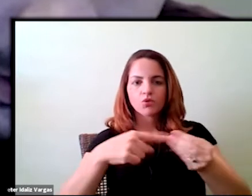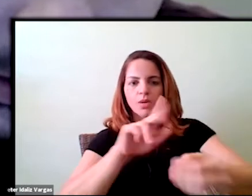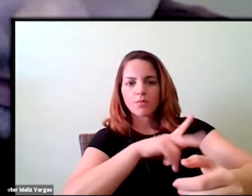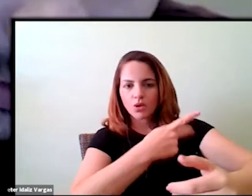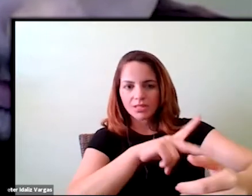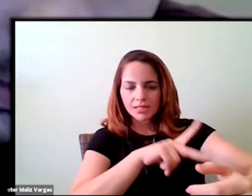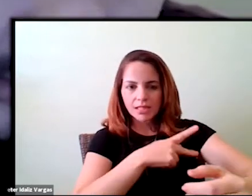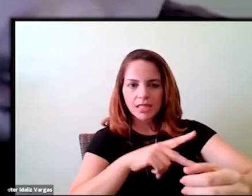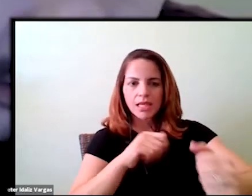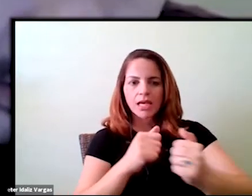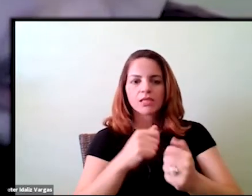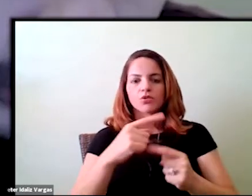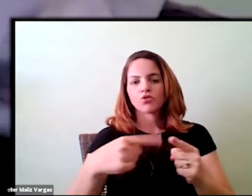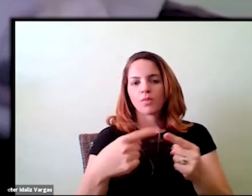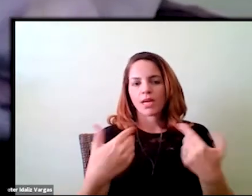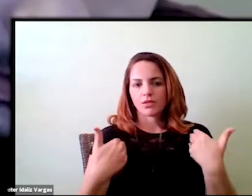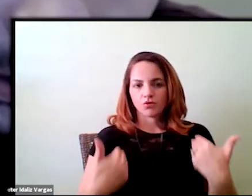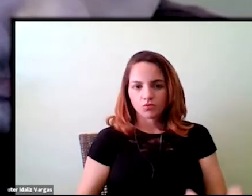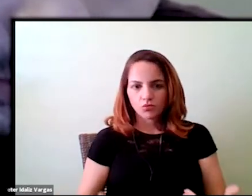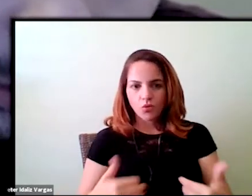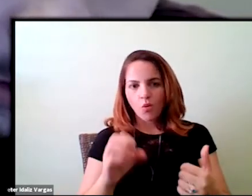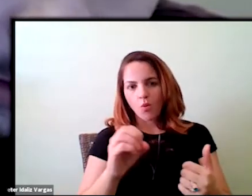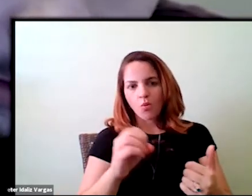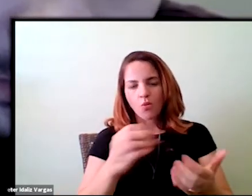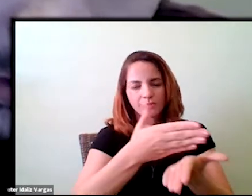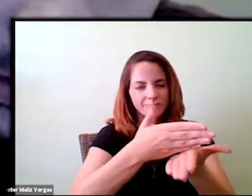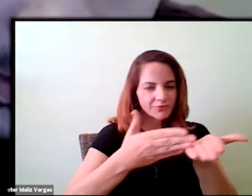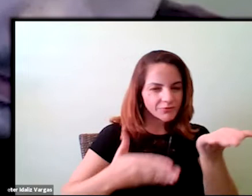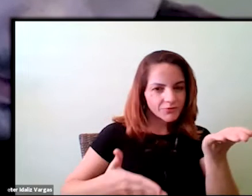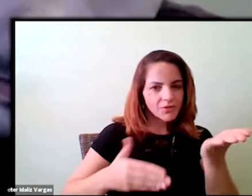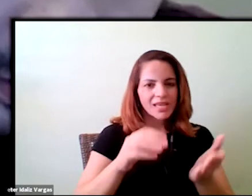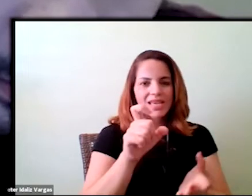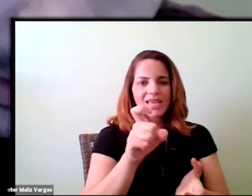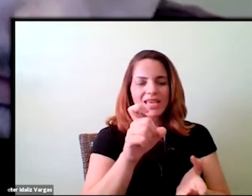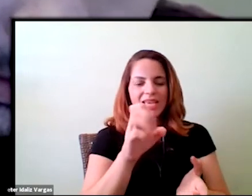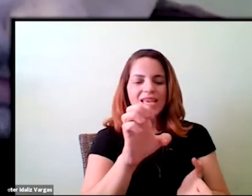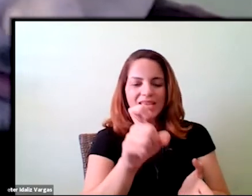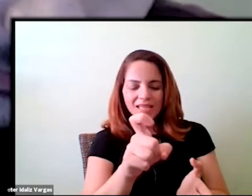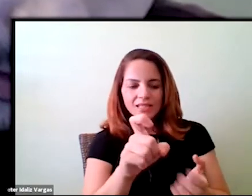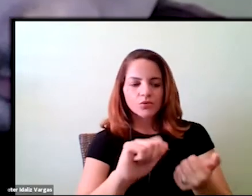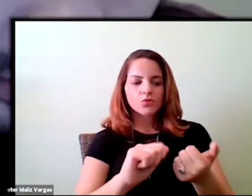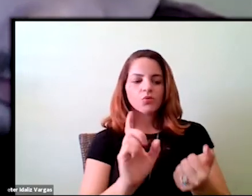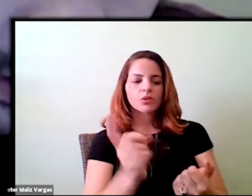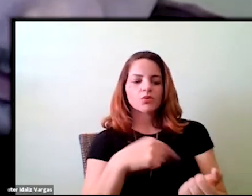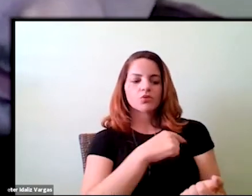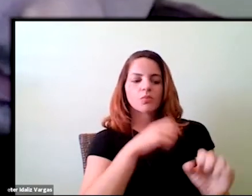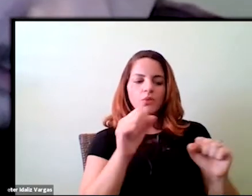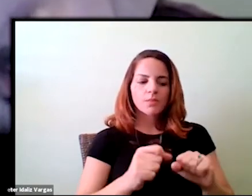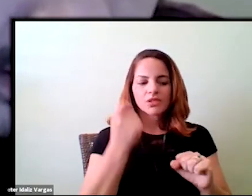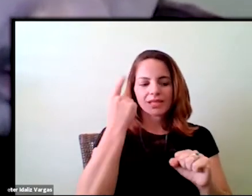half, and the X factor is where we might discover our levels of resistance to the body's